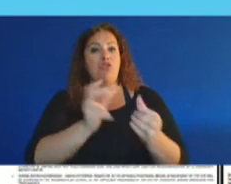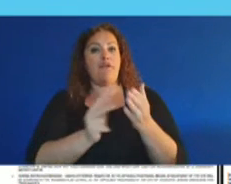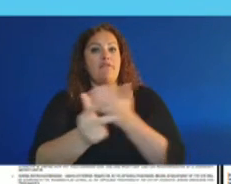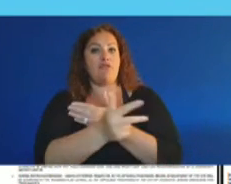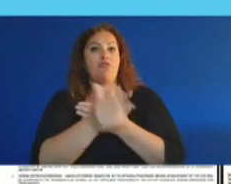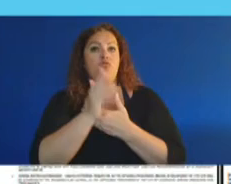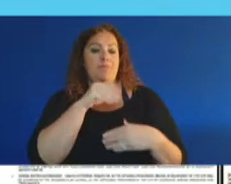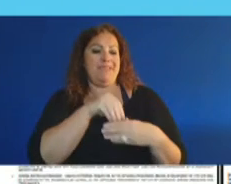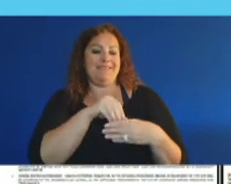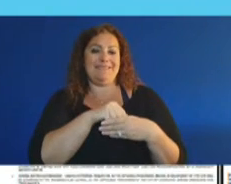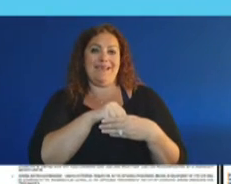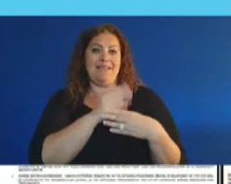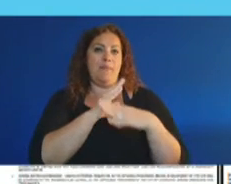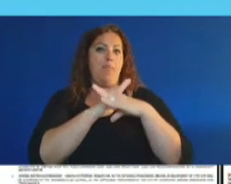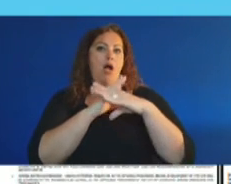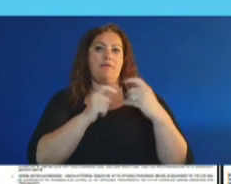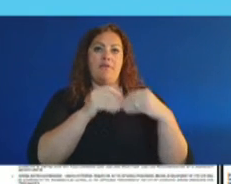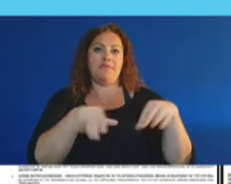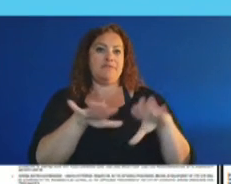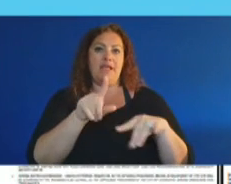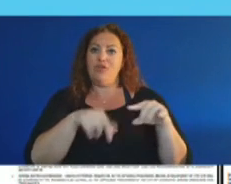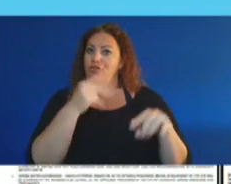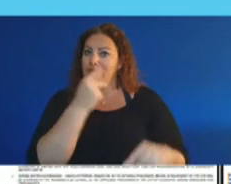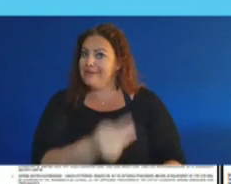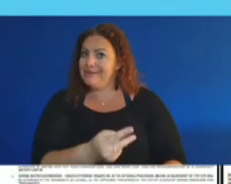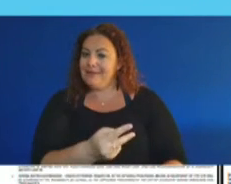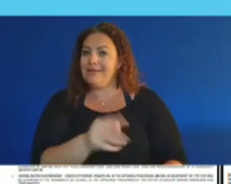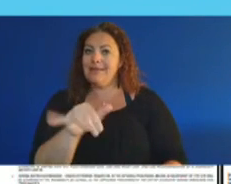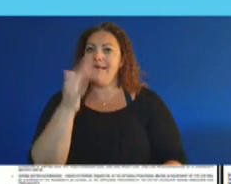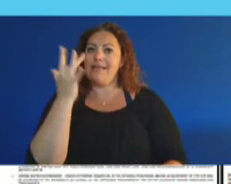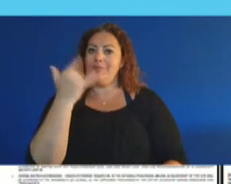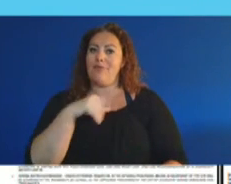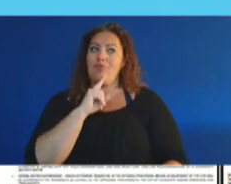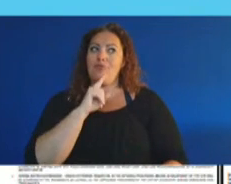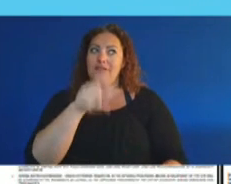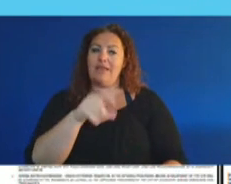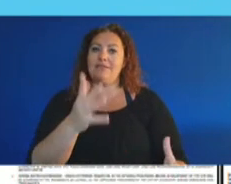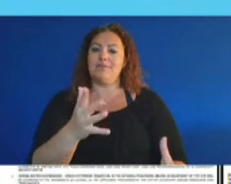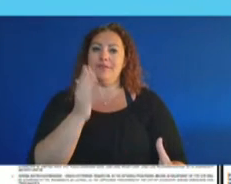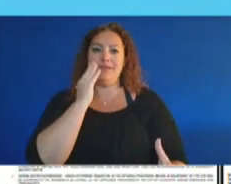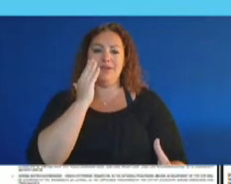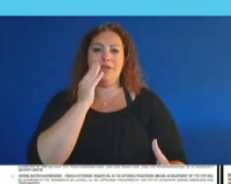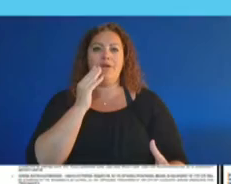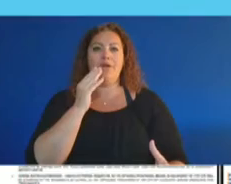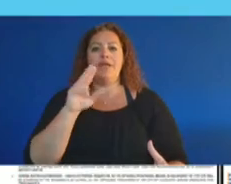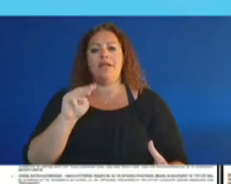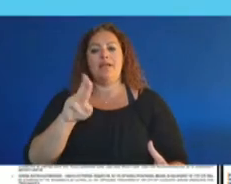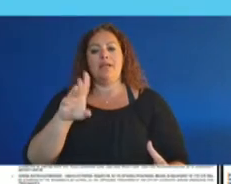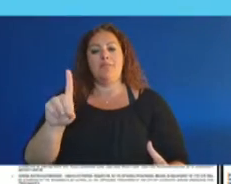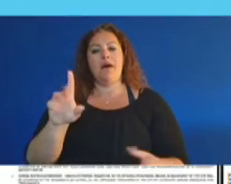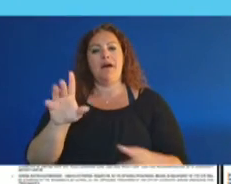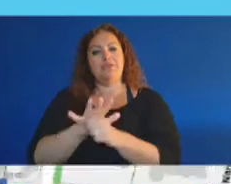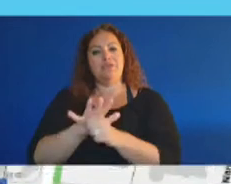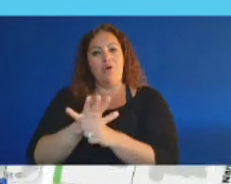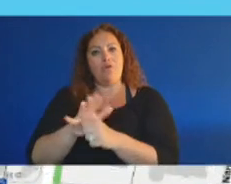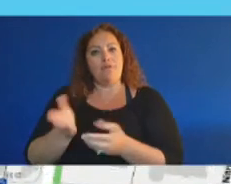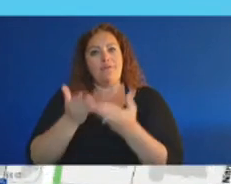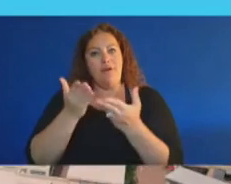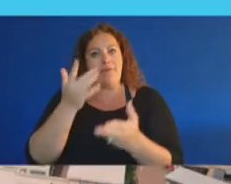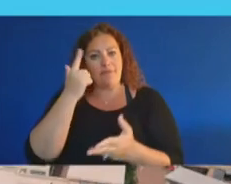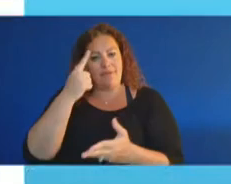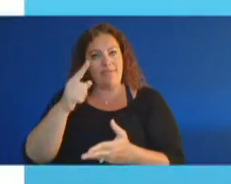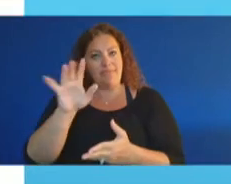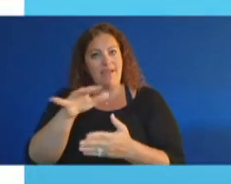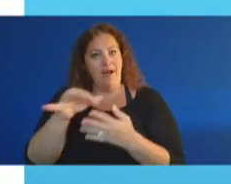you would not see it uh so that is why we really had to be in under the the old mud Zone to give us the option for that internal drive and the